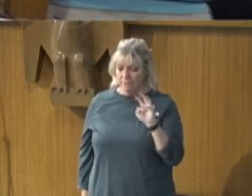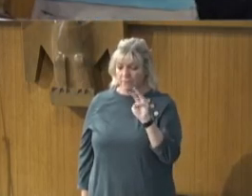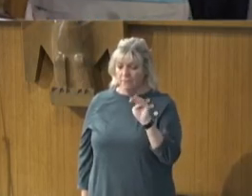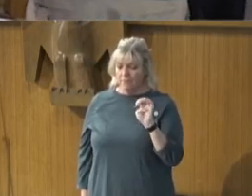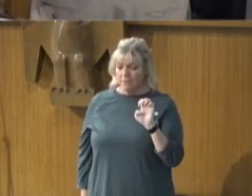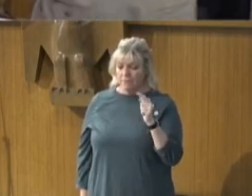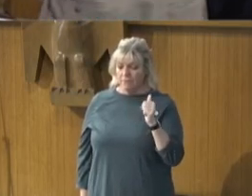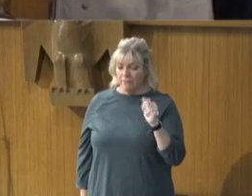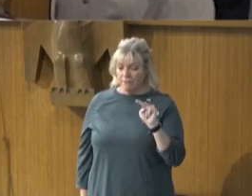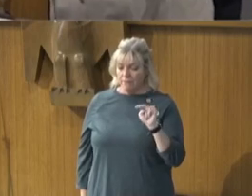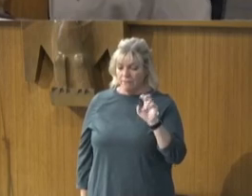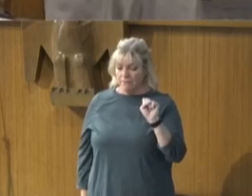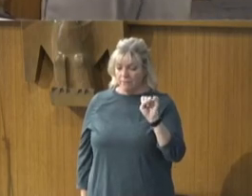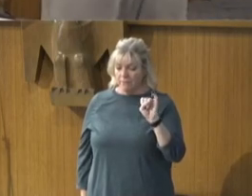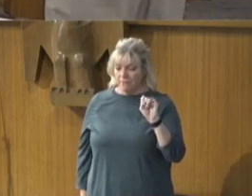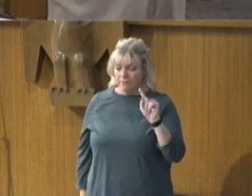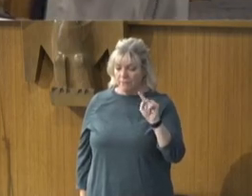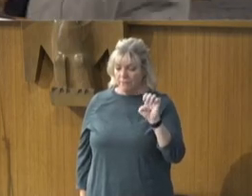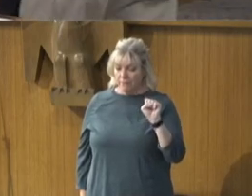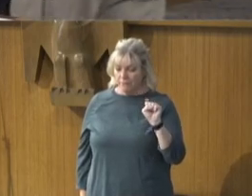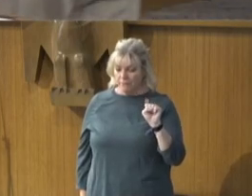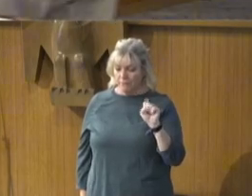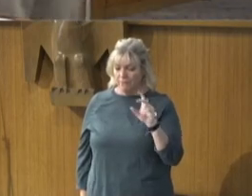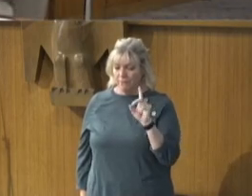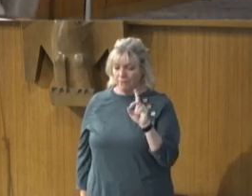Megan Seitz.